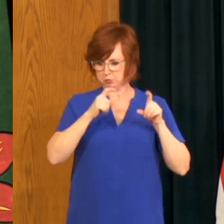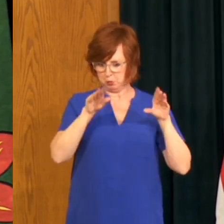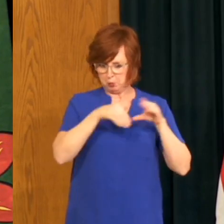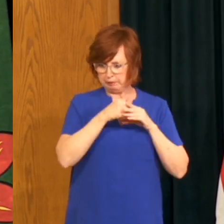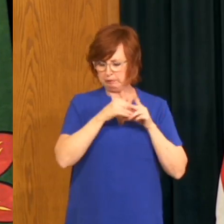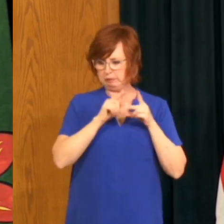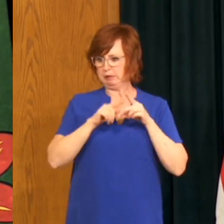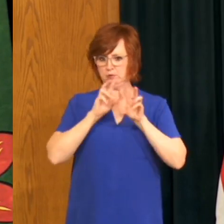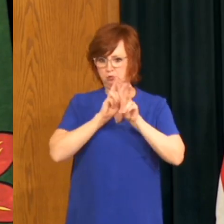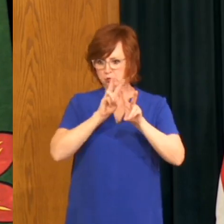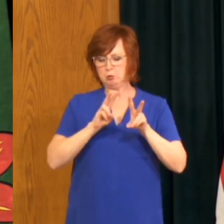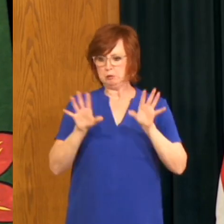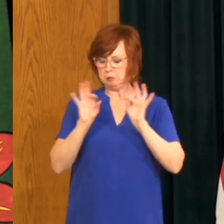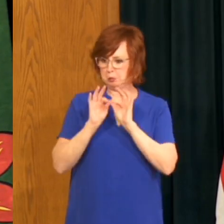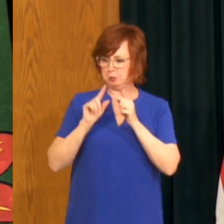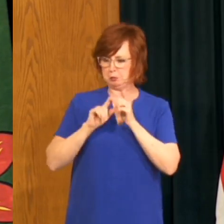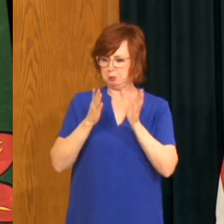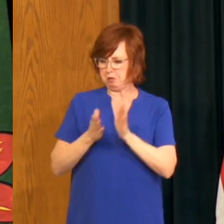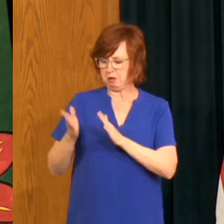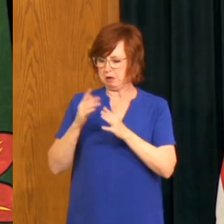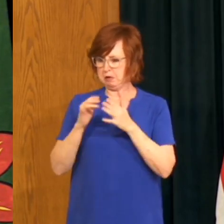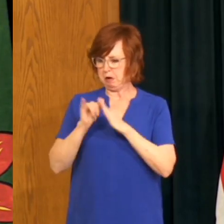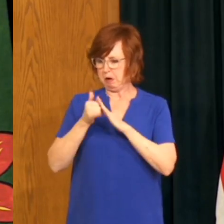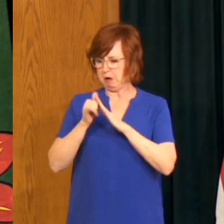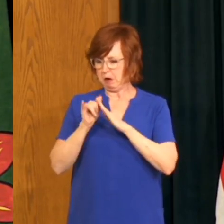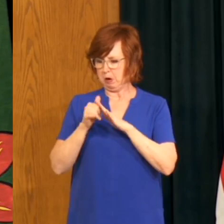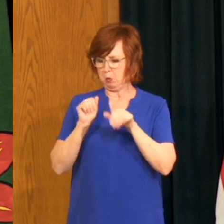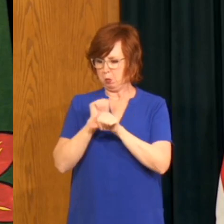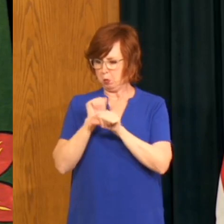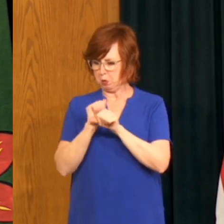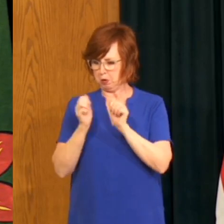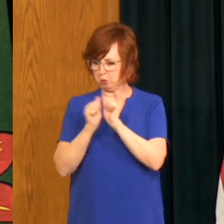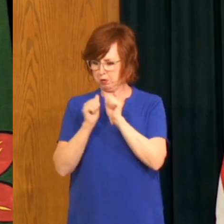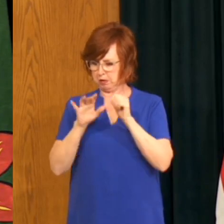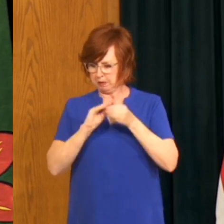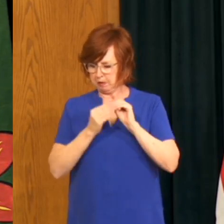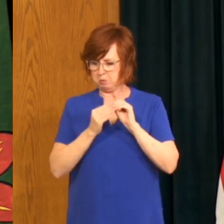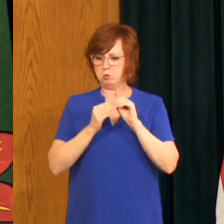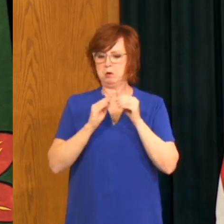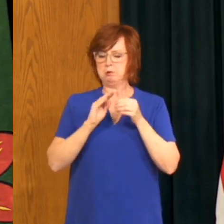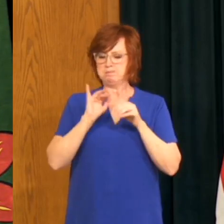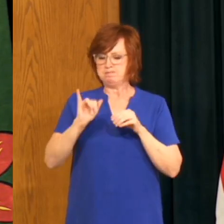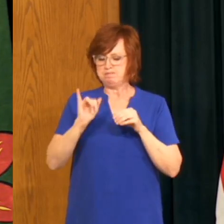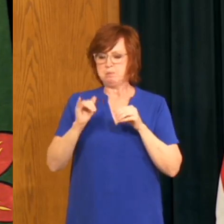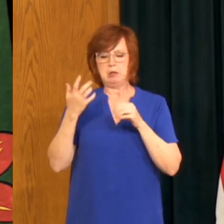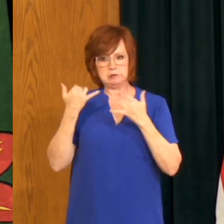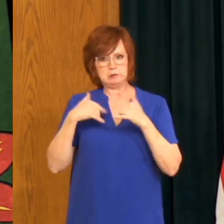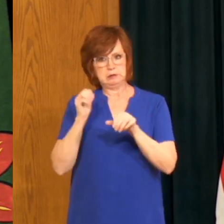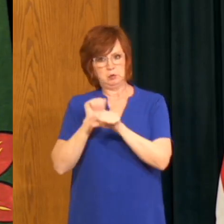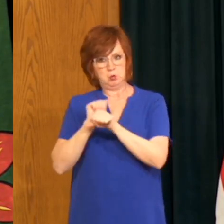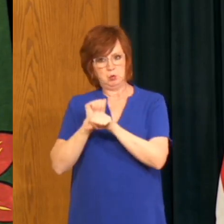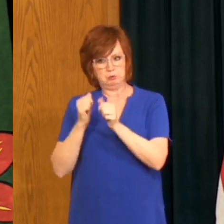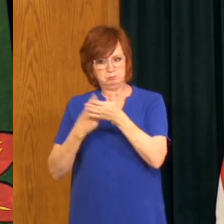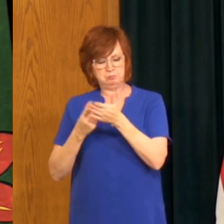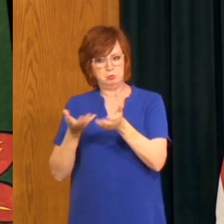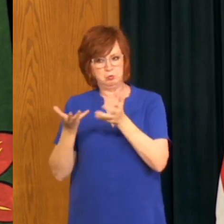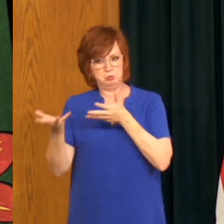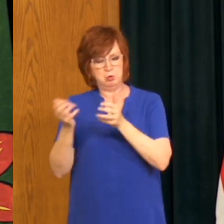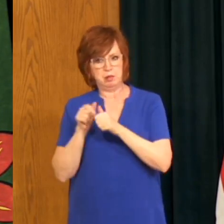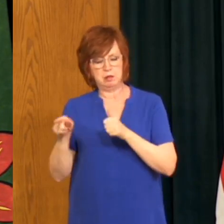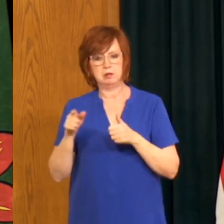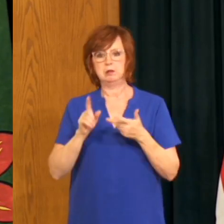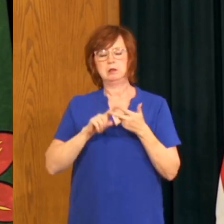memorial services. This is a priority for us, and I would like to thank each of the leaders of all faiths that have been